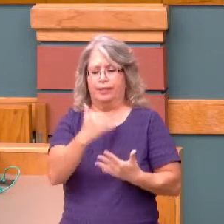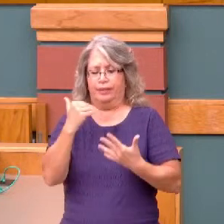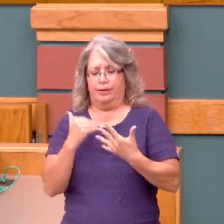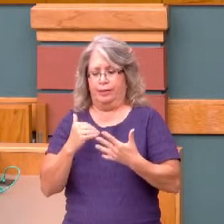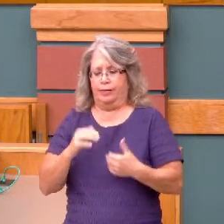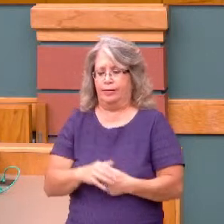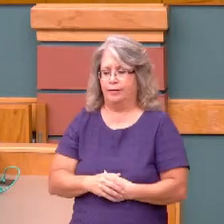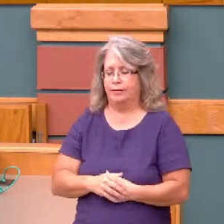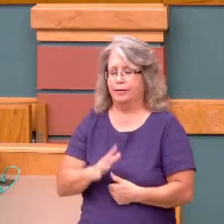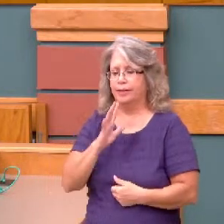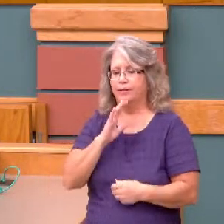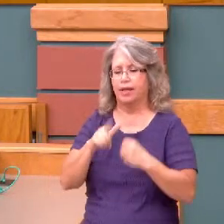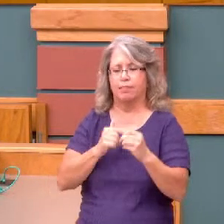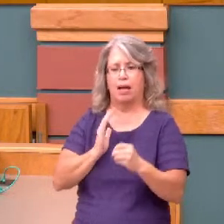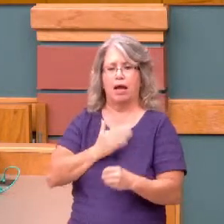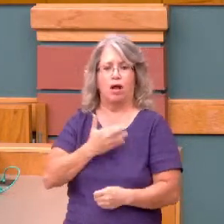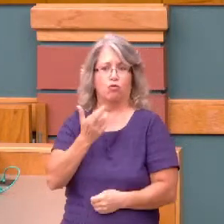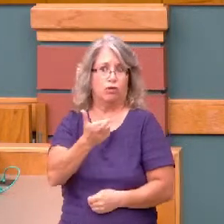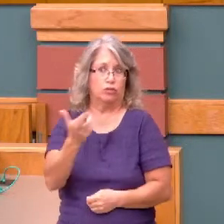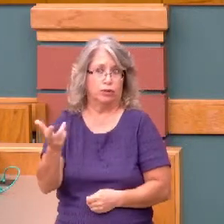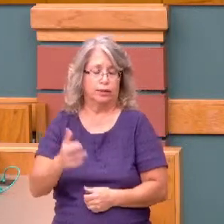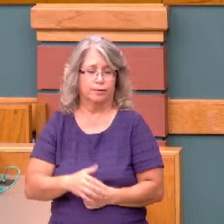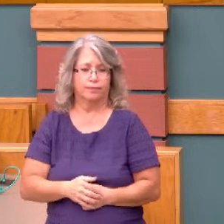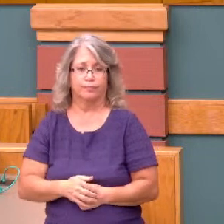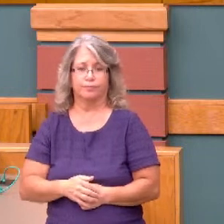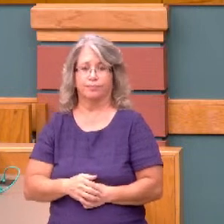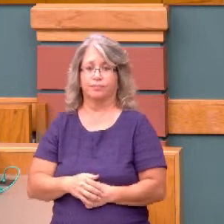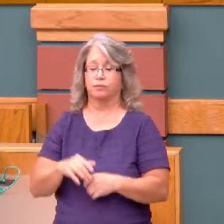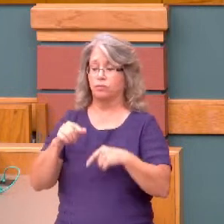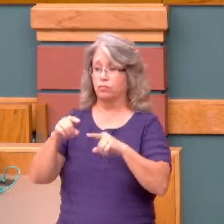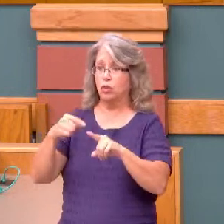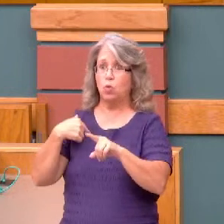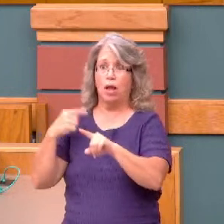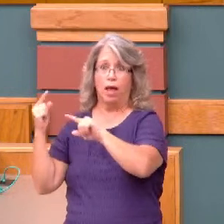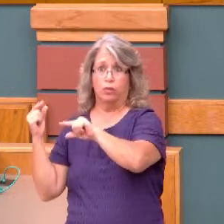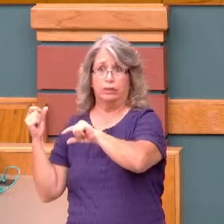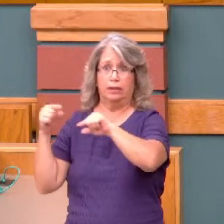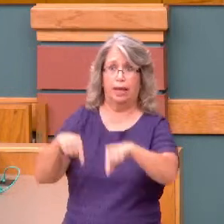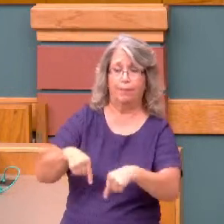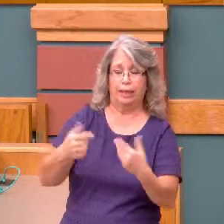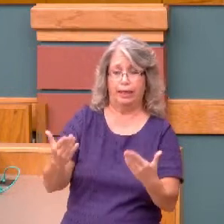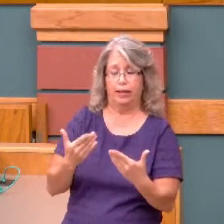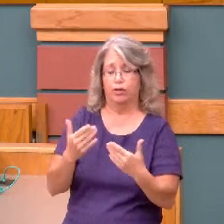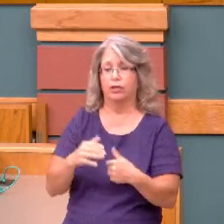you, and I will tell you, on my way over here, I looked at our numbers, and